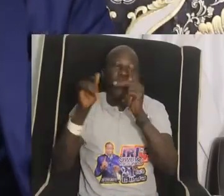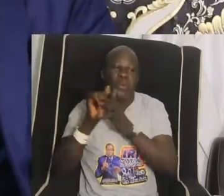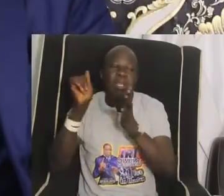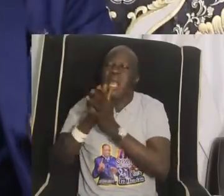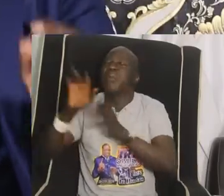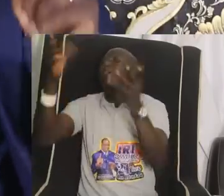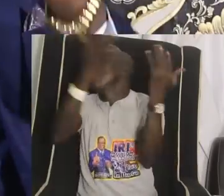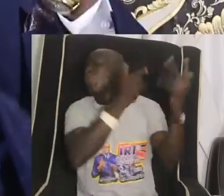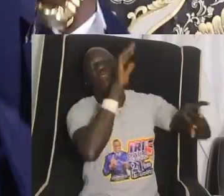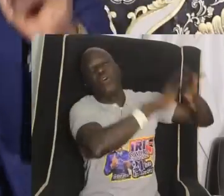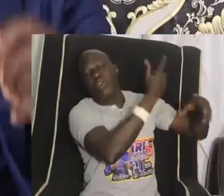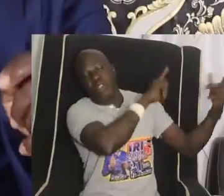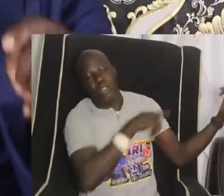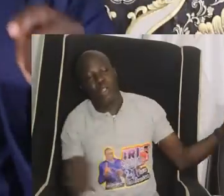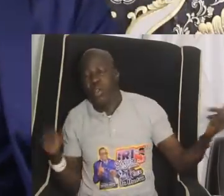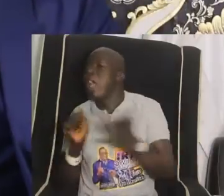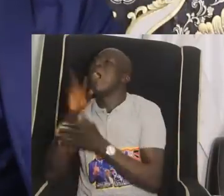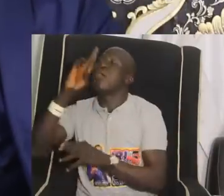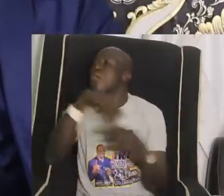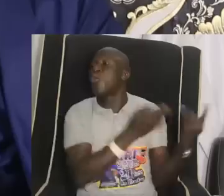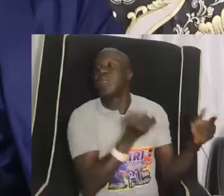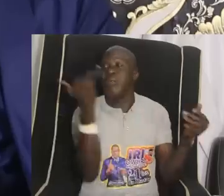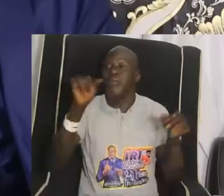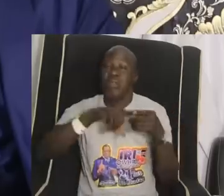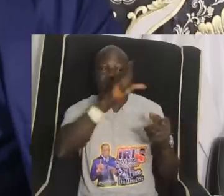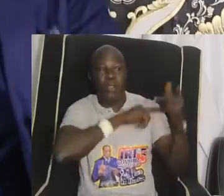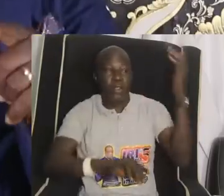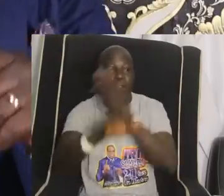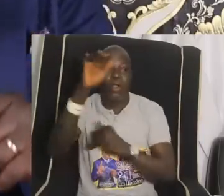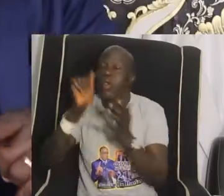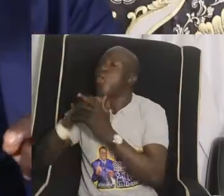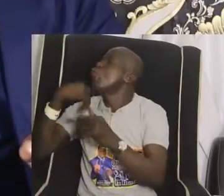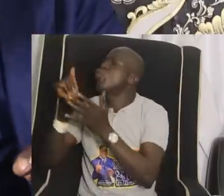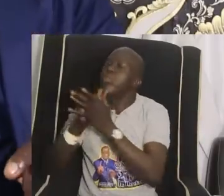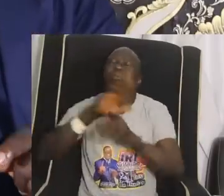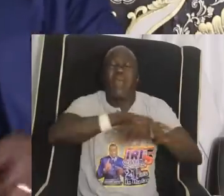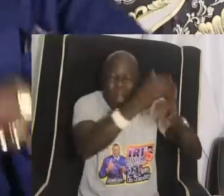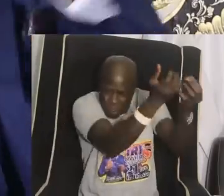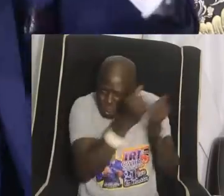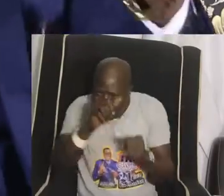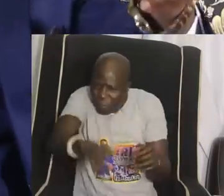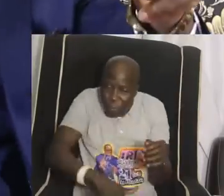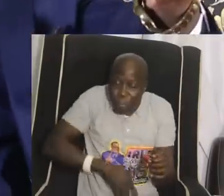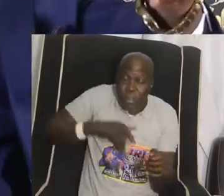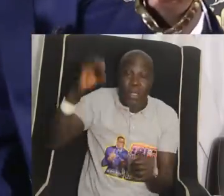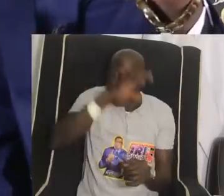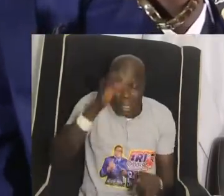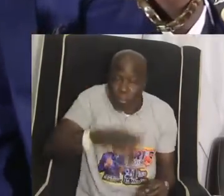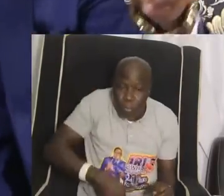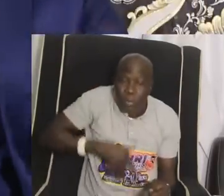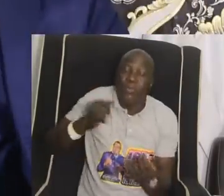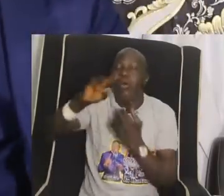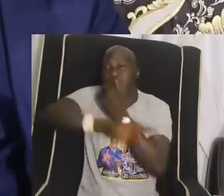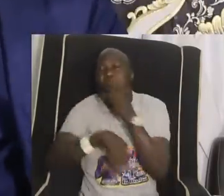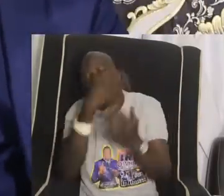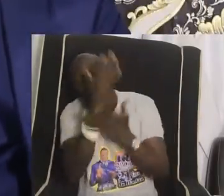people? Those that wait for the Lord. Are you waiting for your God? Share what you wrote your Lord already. Share what I will say. Have you not seen the